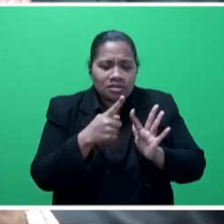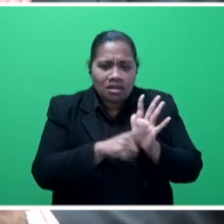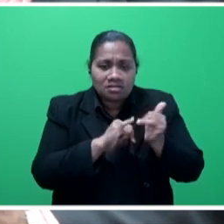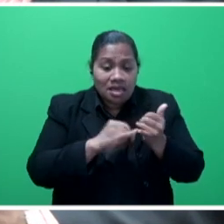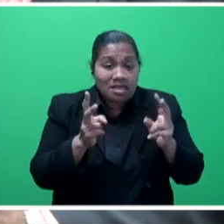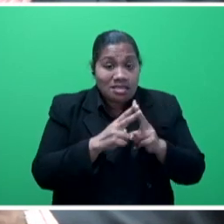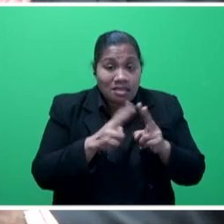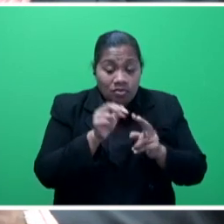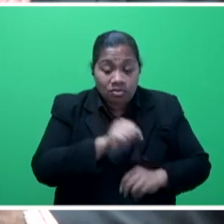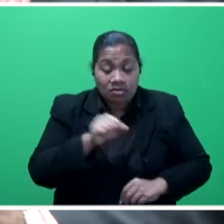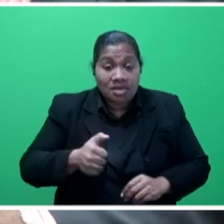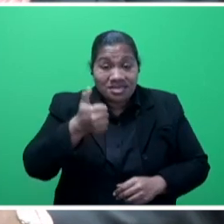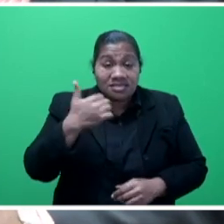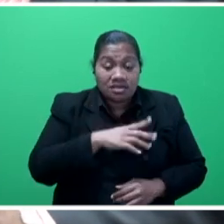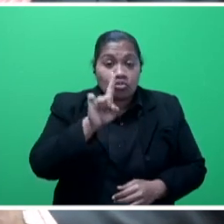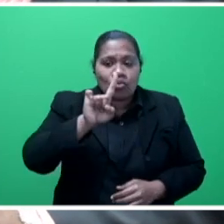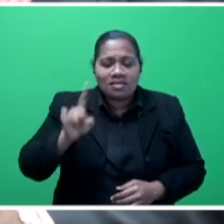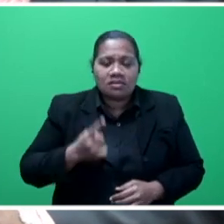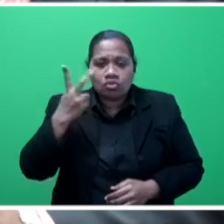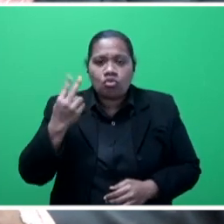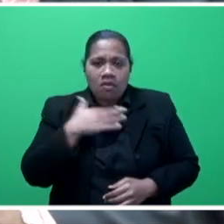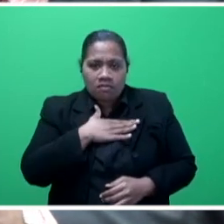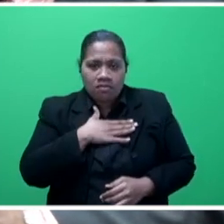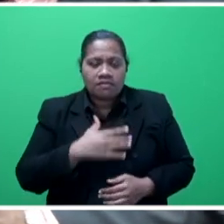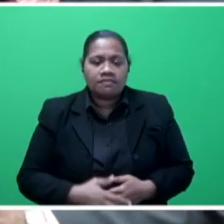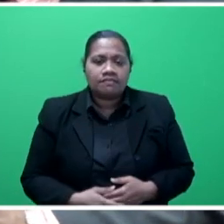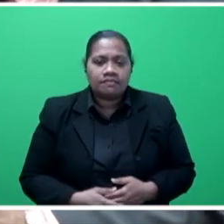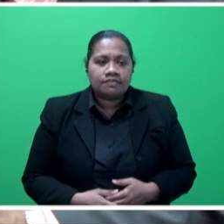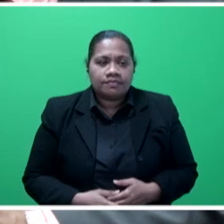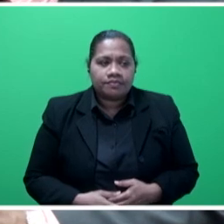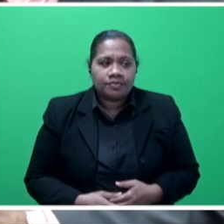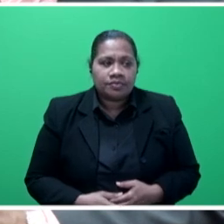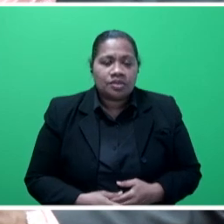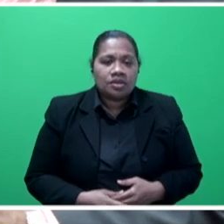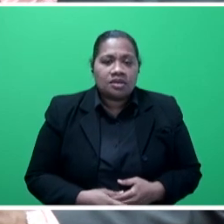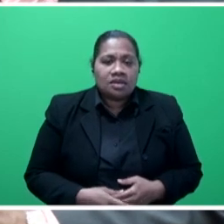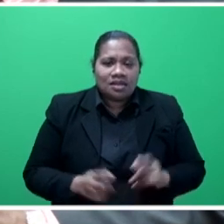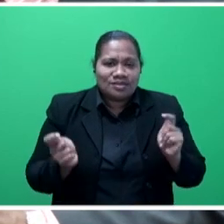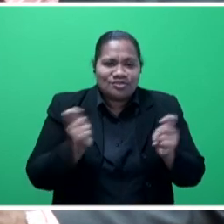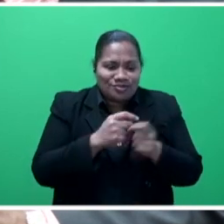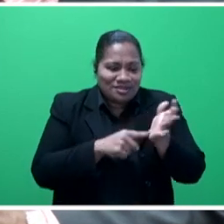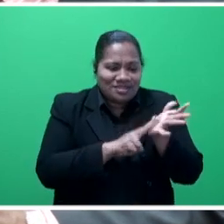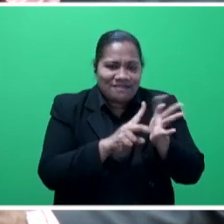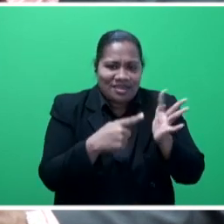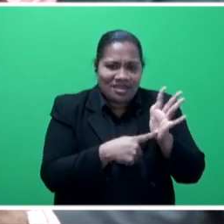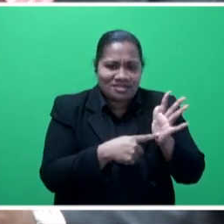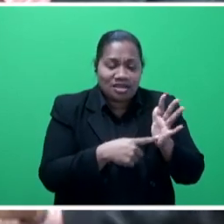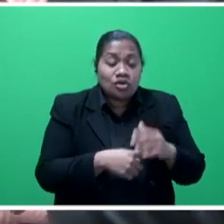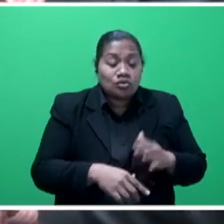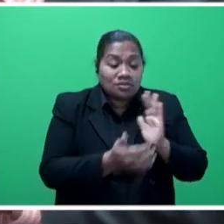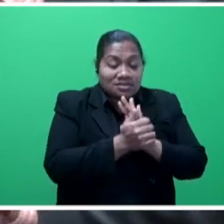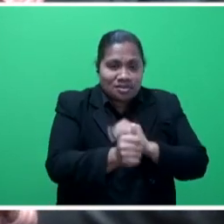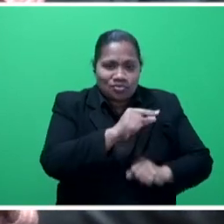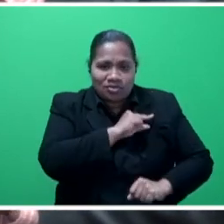to 1,200 awards. The rebranding of TVET to skills qualification is a positive measure of equal